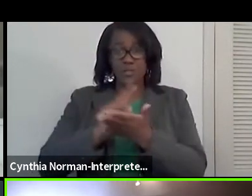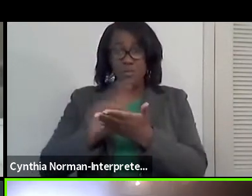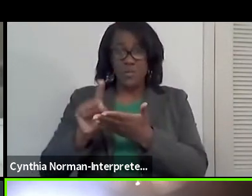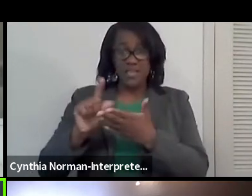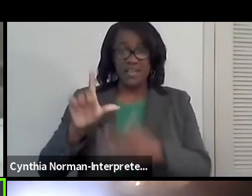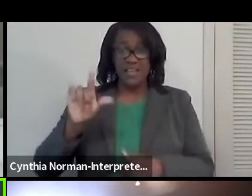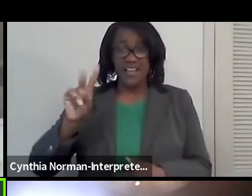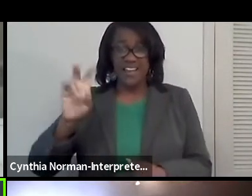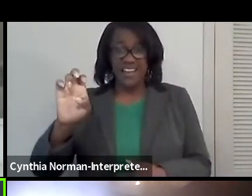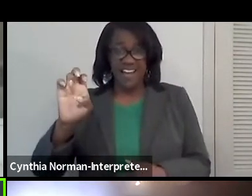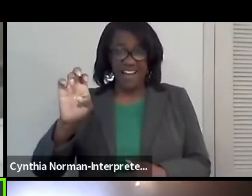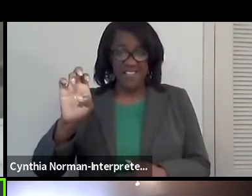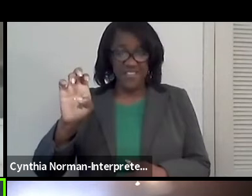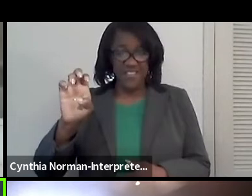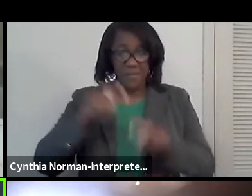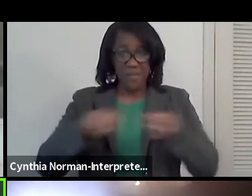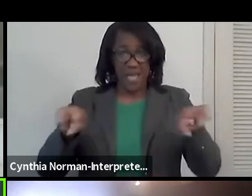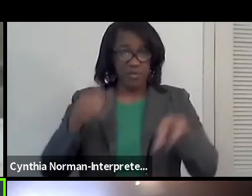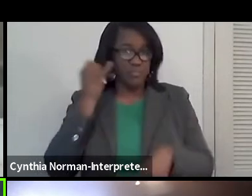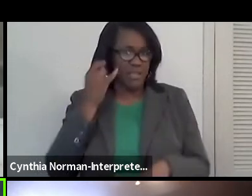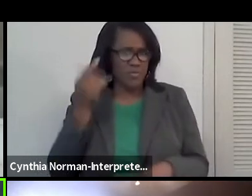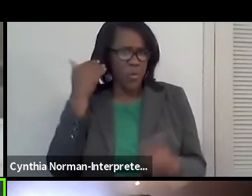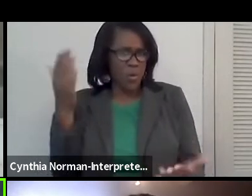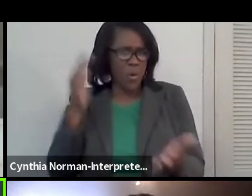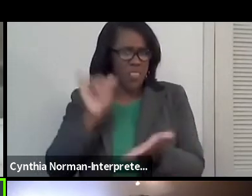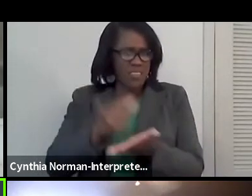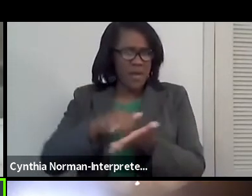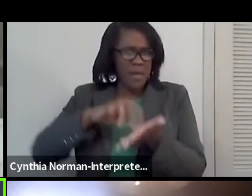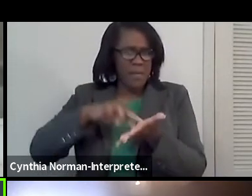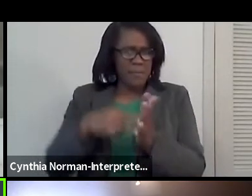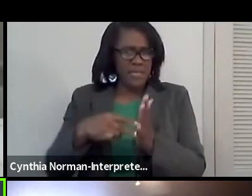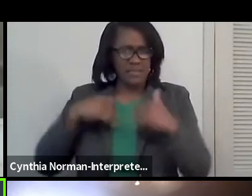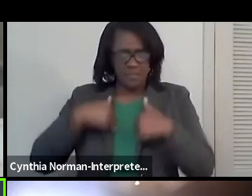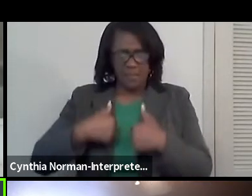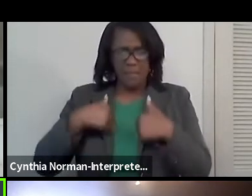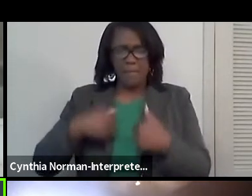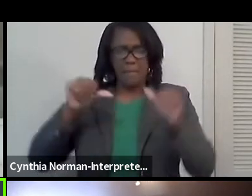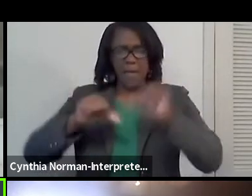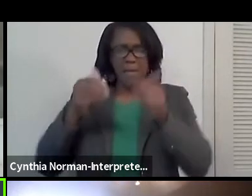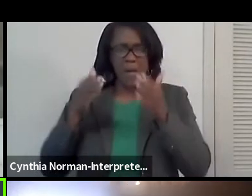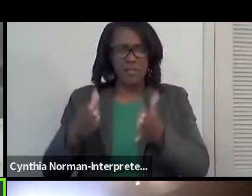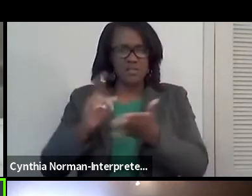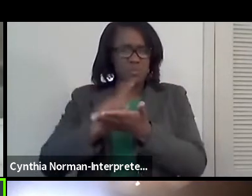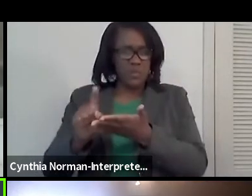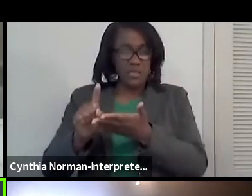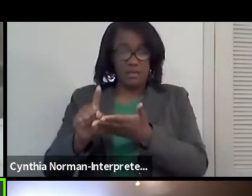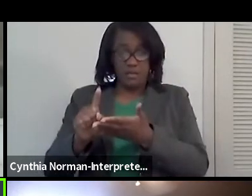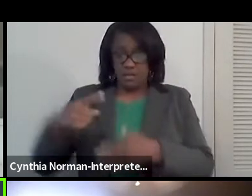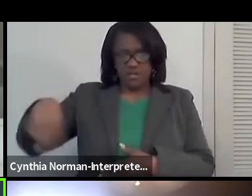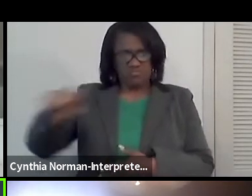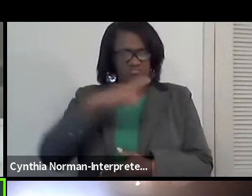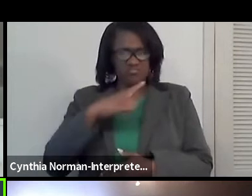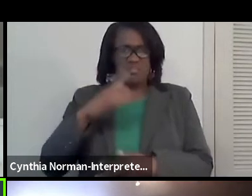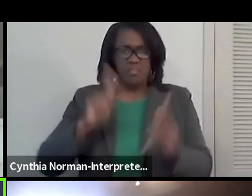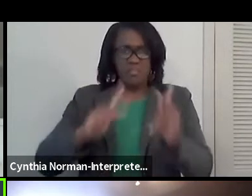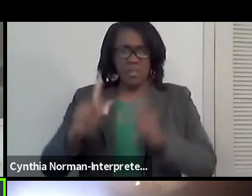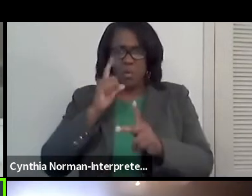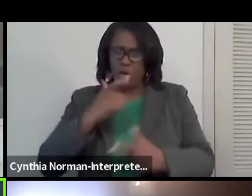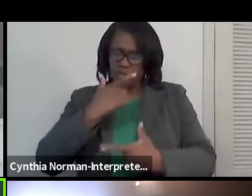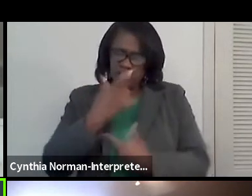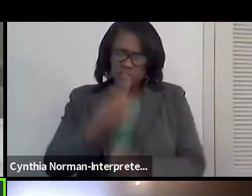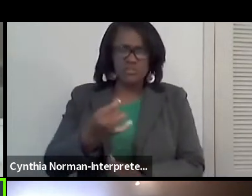Black Mammalogists Week is about, it's about pretty much connecting current and aspiring Black mammalogists and